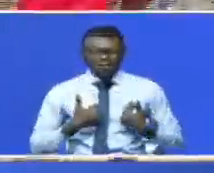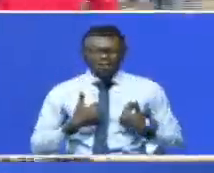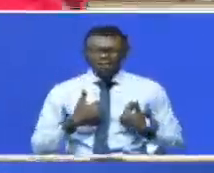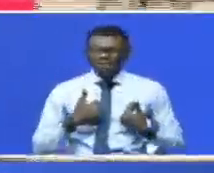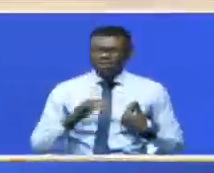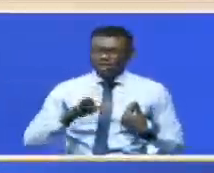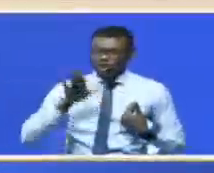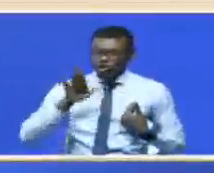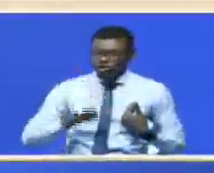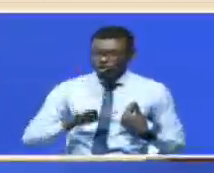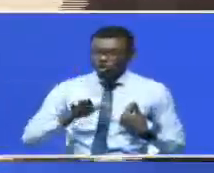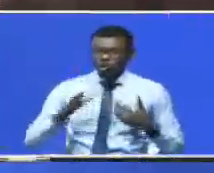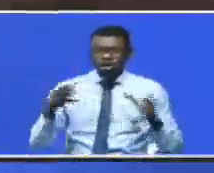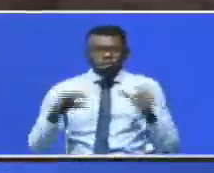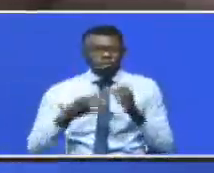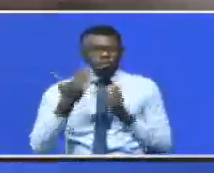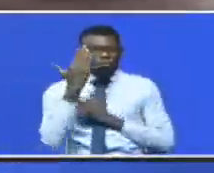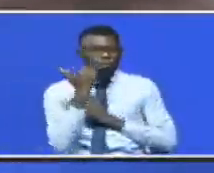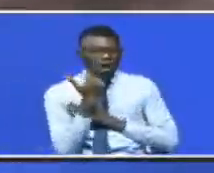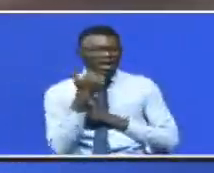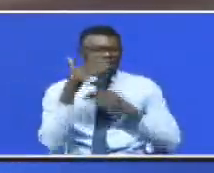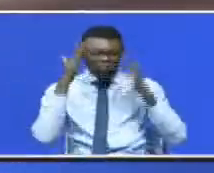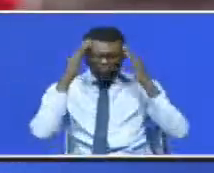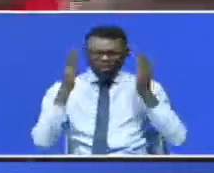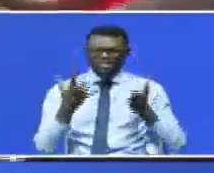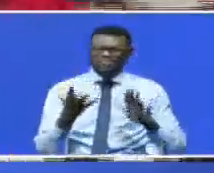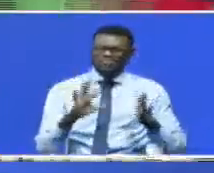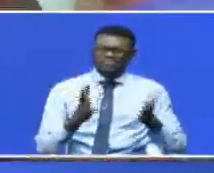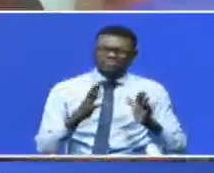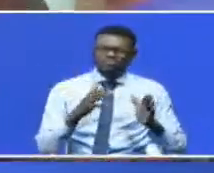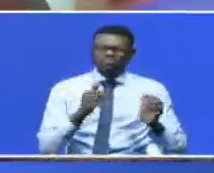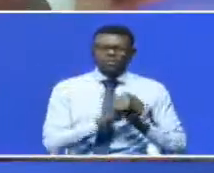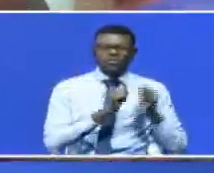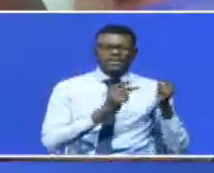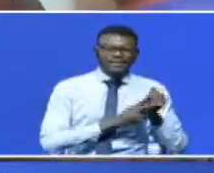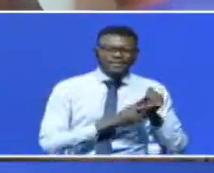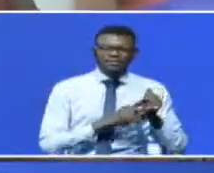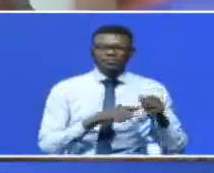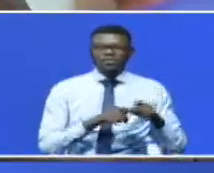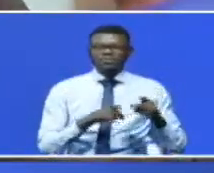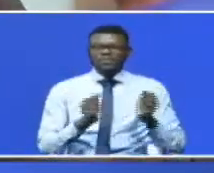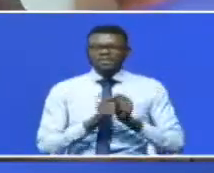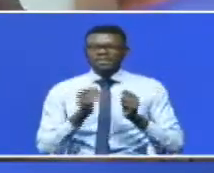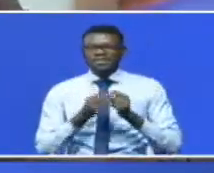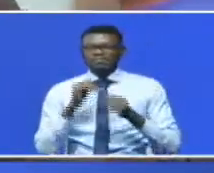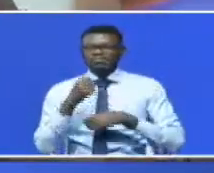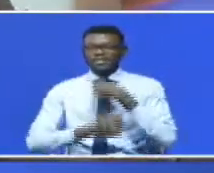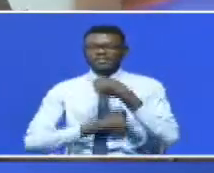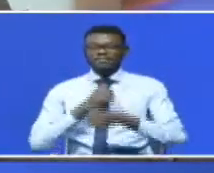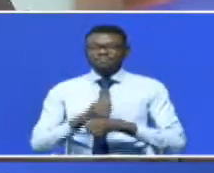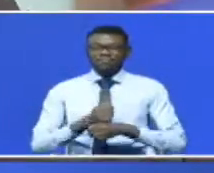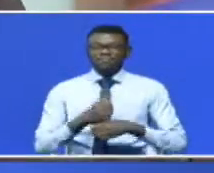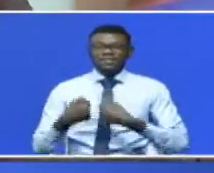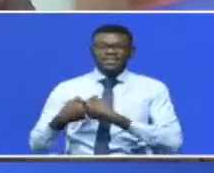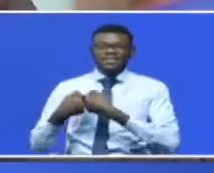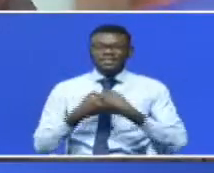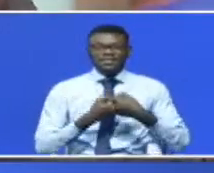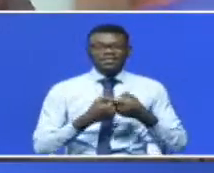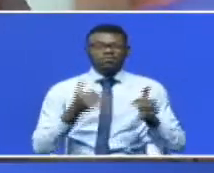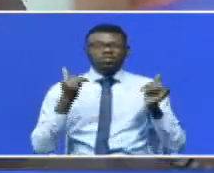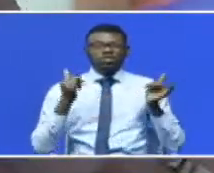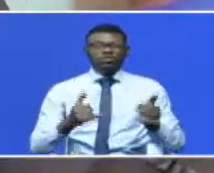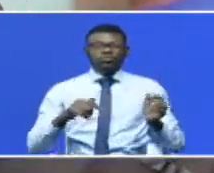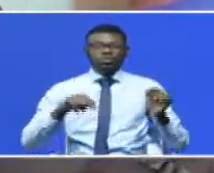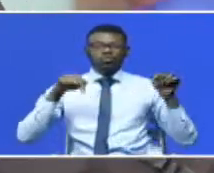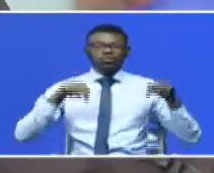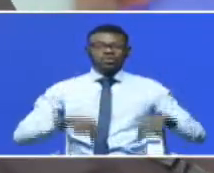because we have really focused on about 17, 18-year-olds. So we have also gotten a new challenge today, and that is a program that